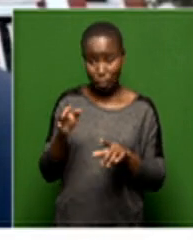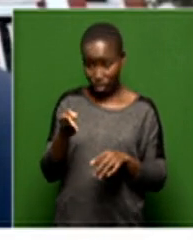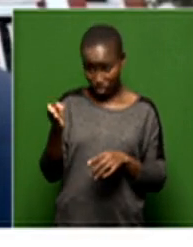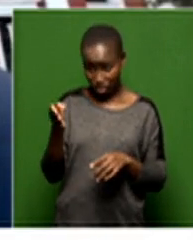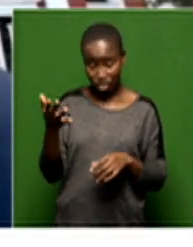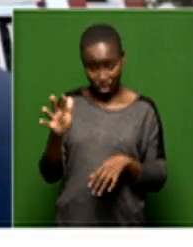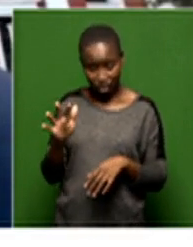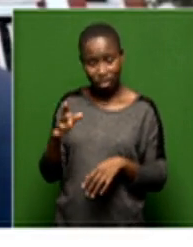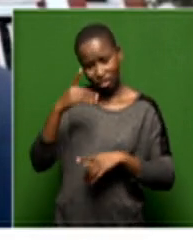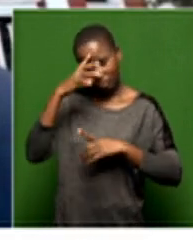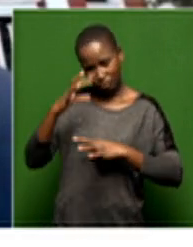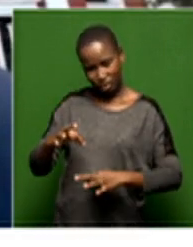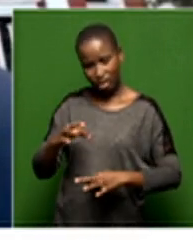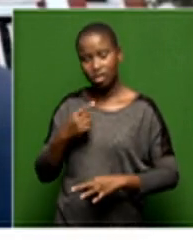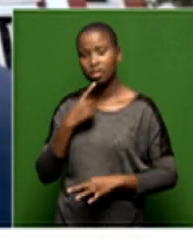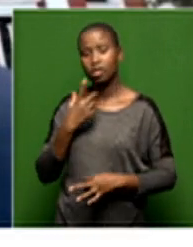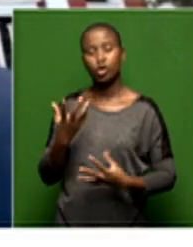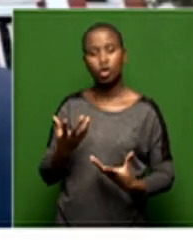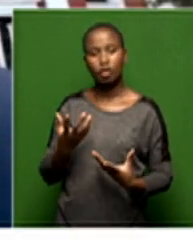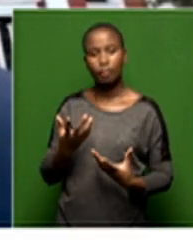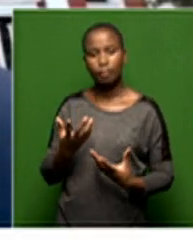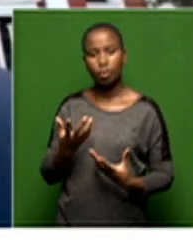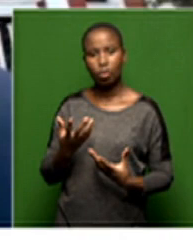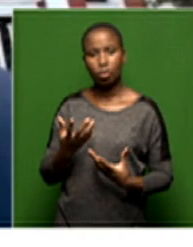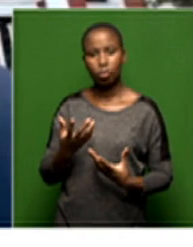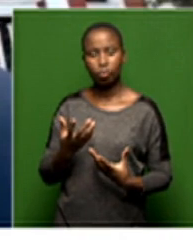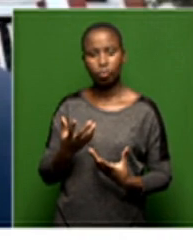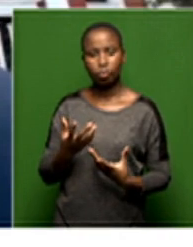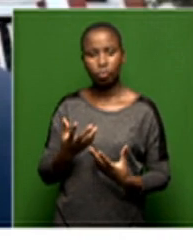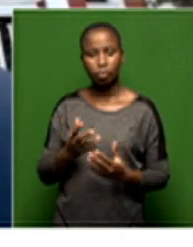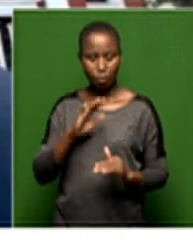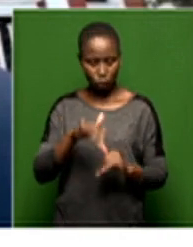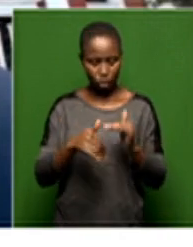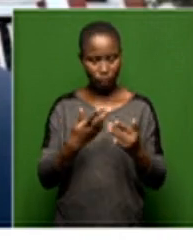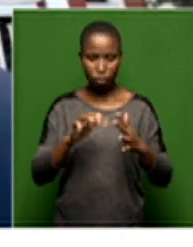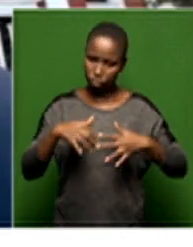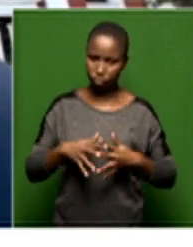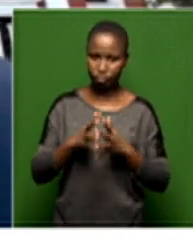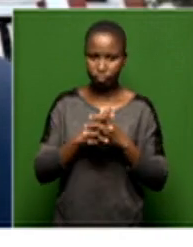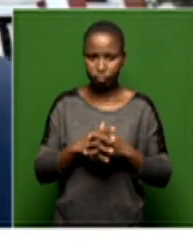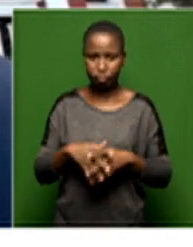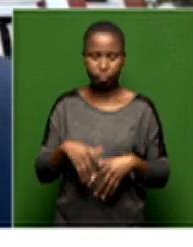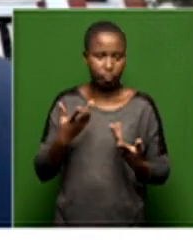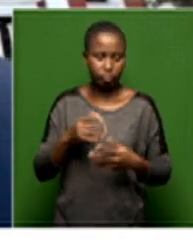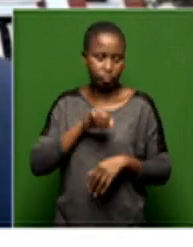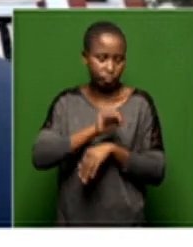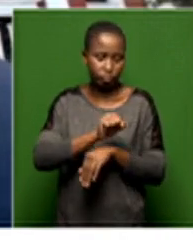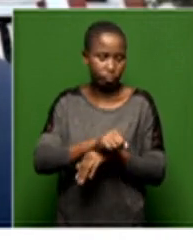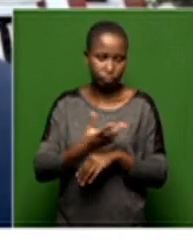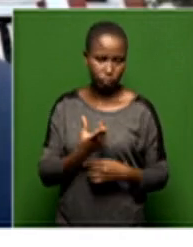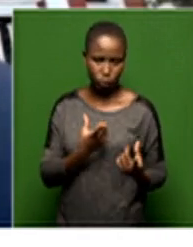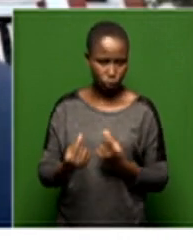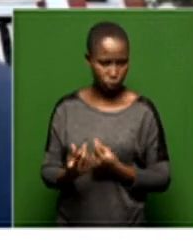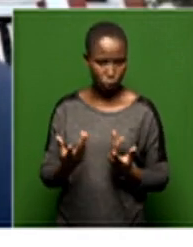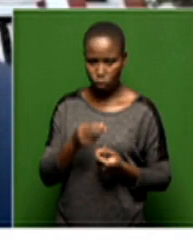decided to undermine the process of reconciliation, because TRC was a